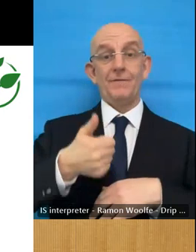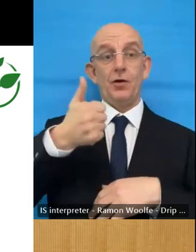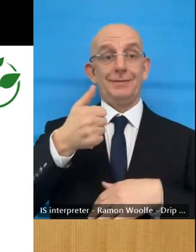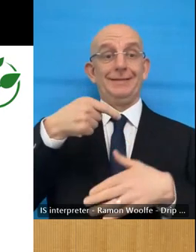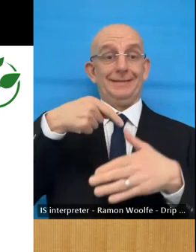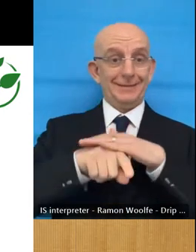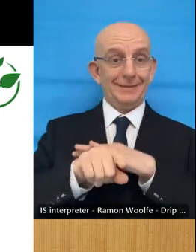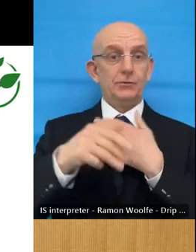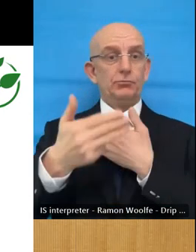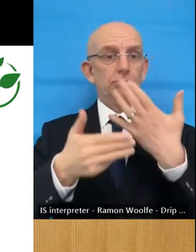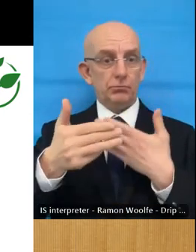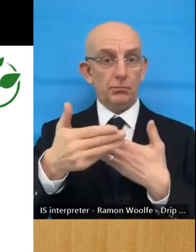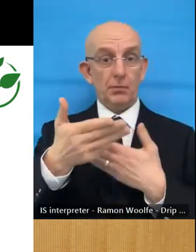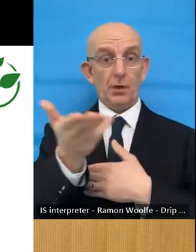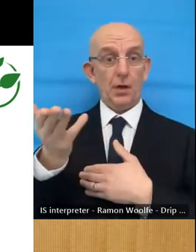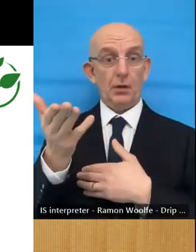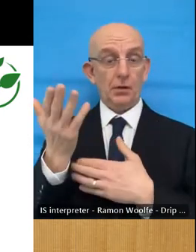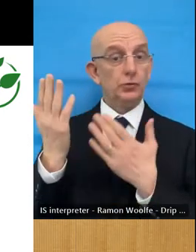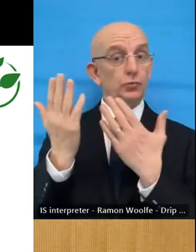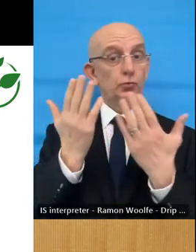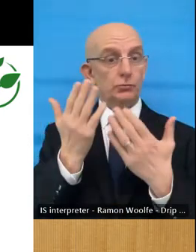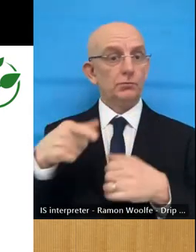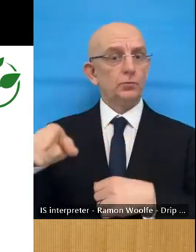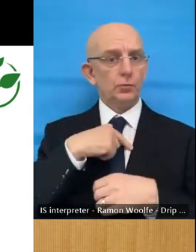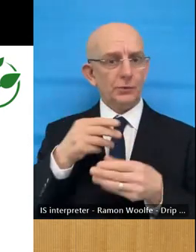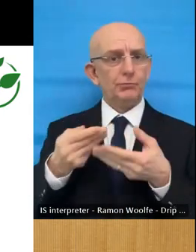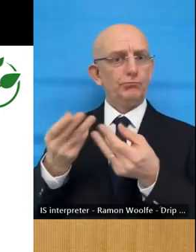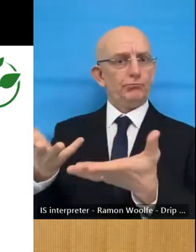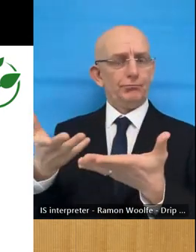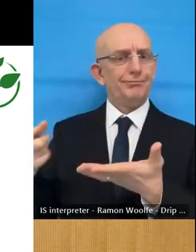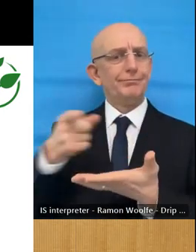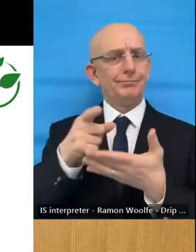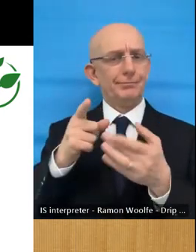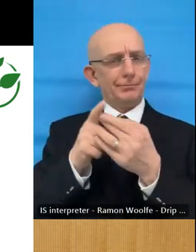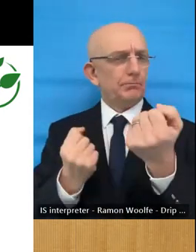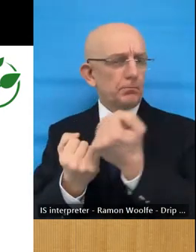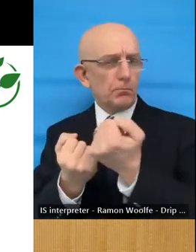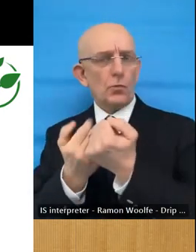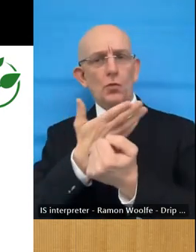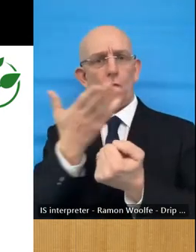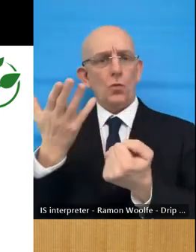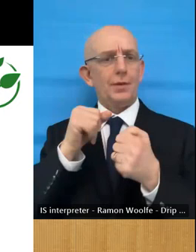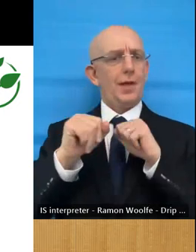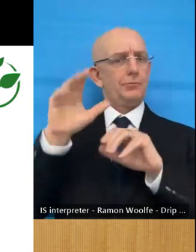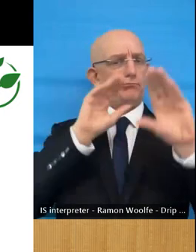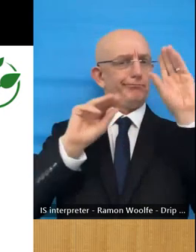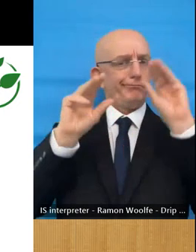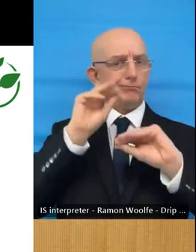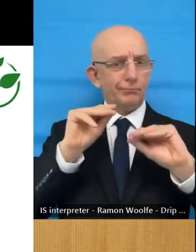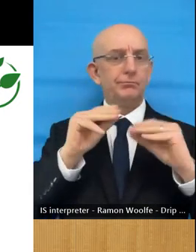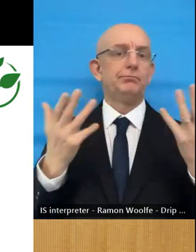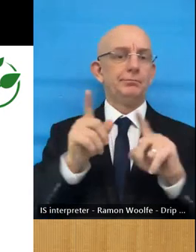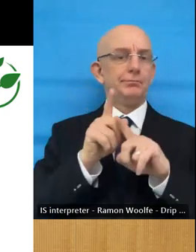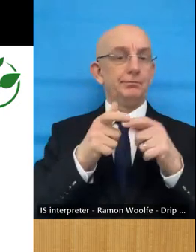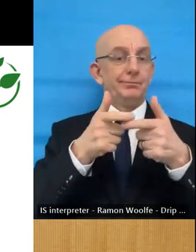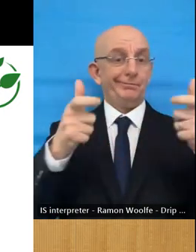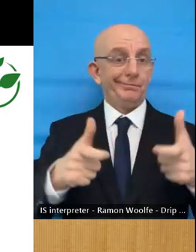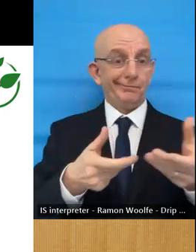architecture and boarding facilities. The school has about 1,150 students, 140